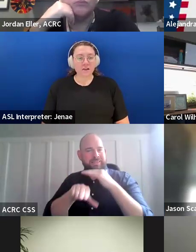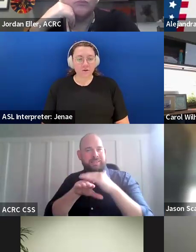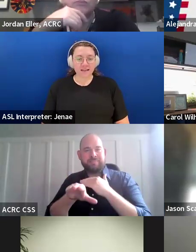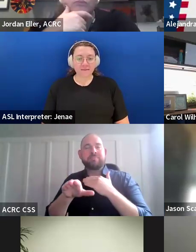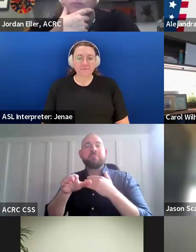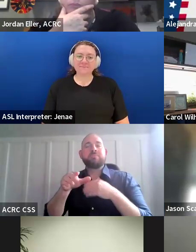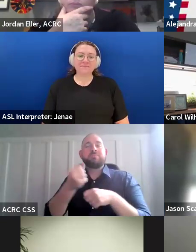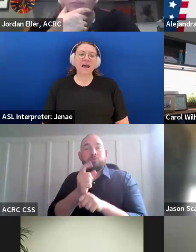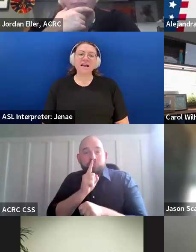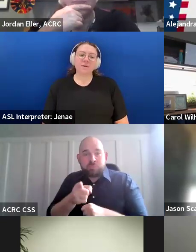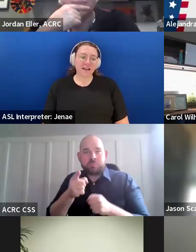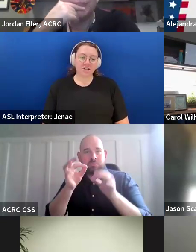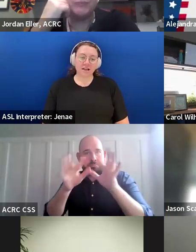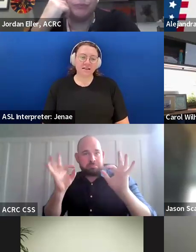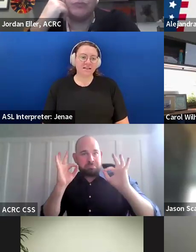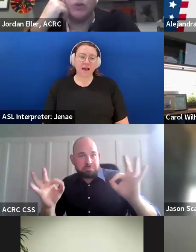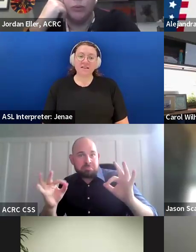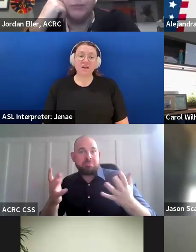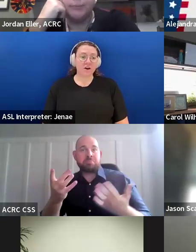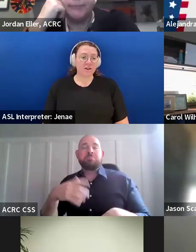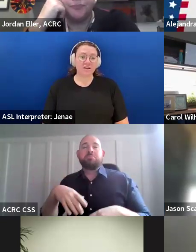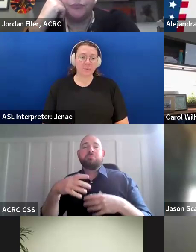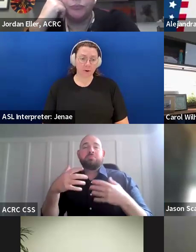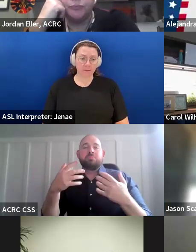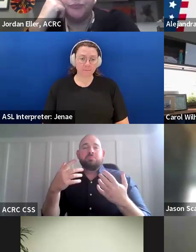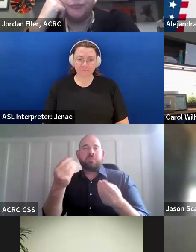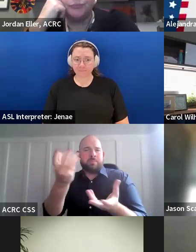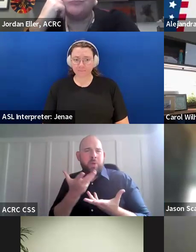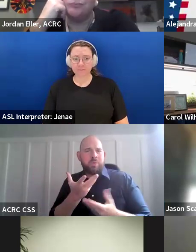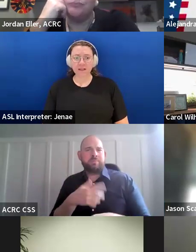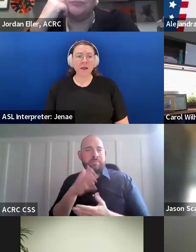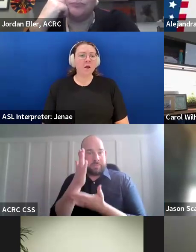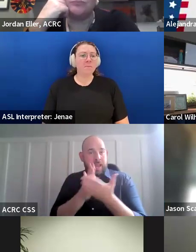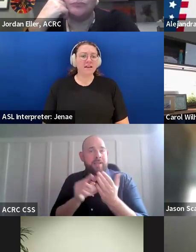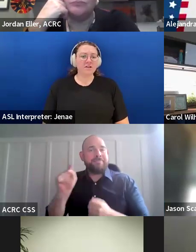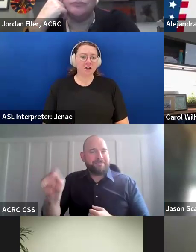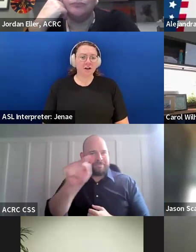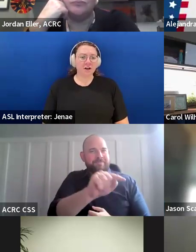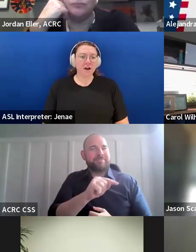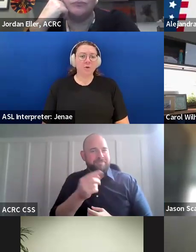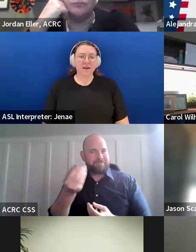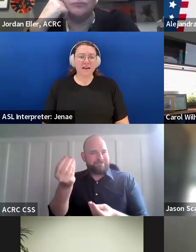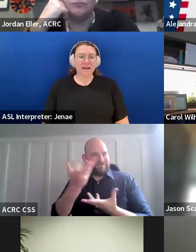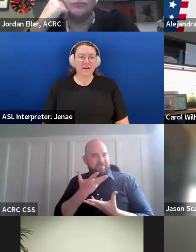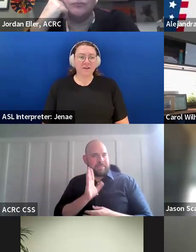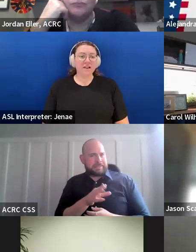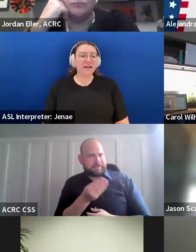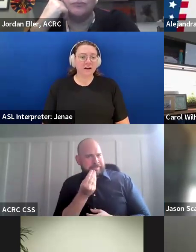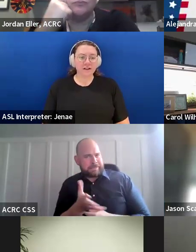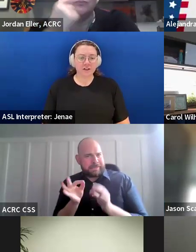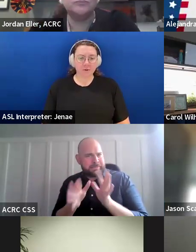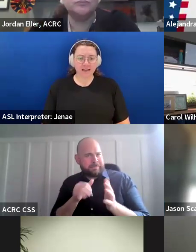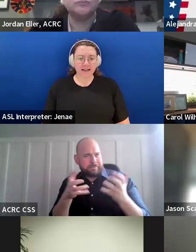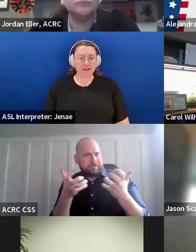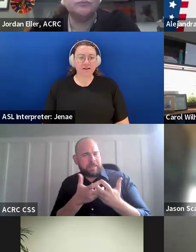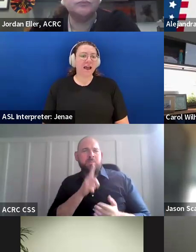And so in closing, that communication access, as we know, is so important. Making sure we have